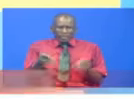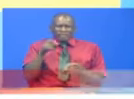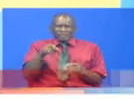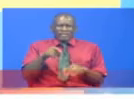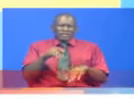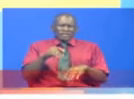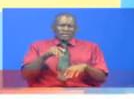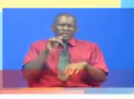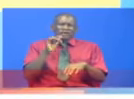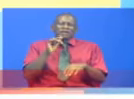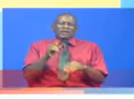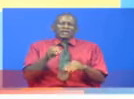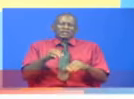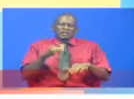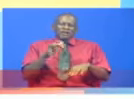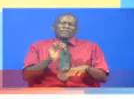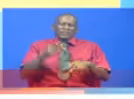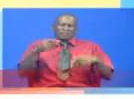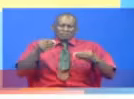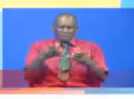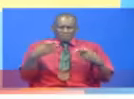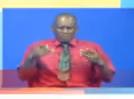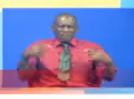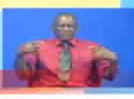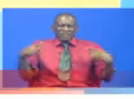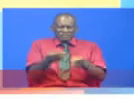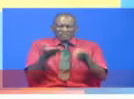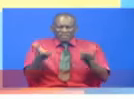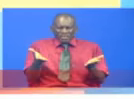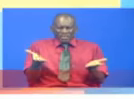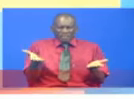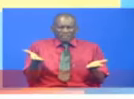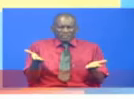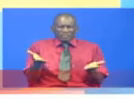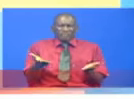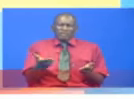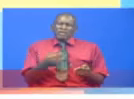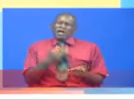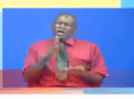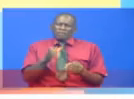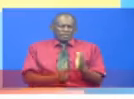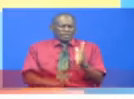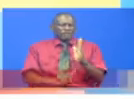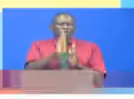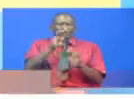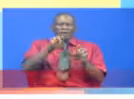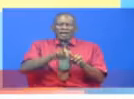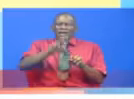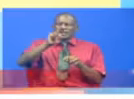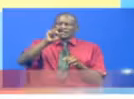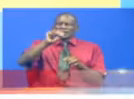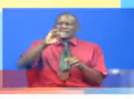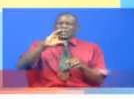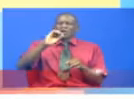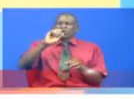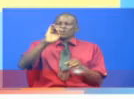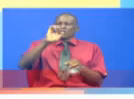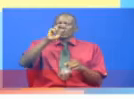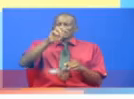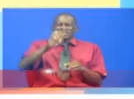addictive. Several devices and products have been developed as nicotine replacement